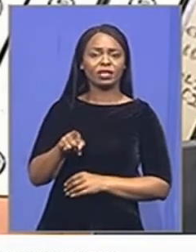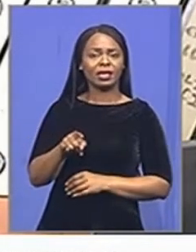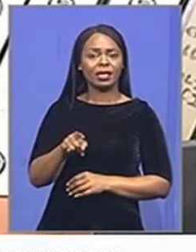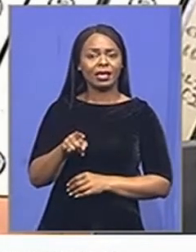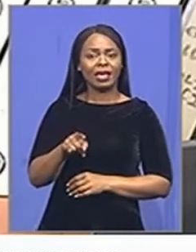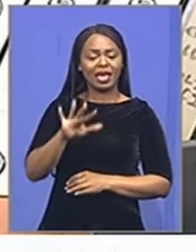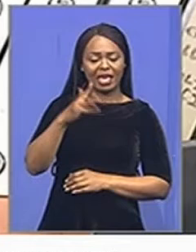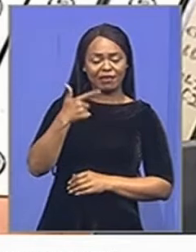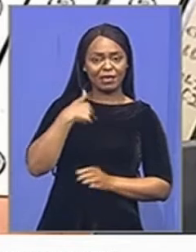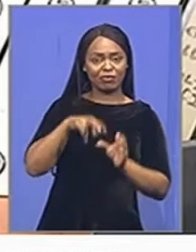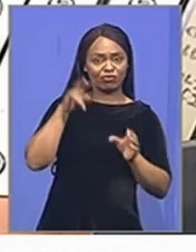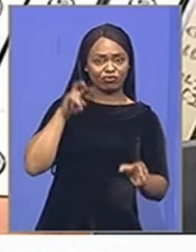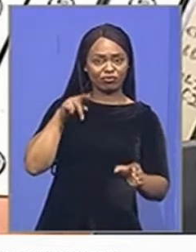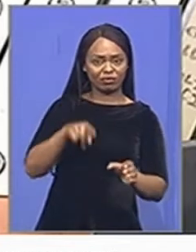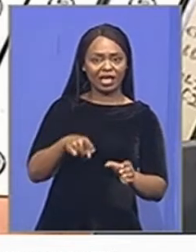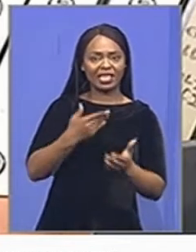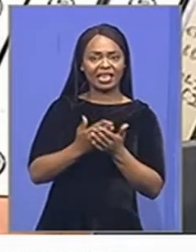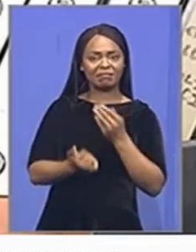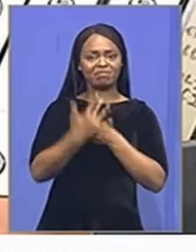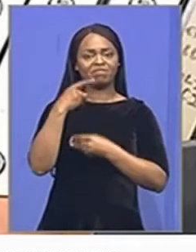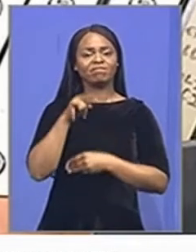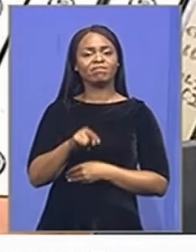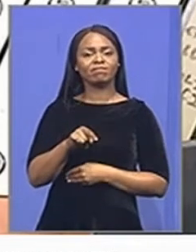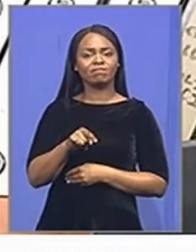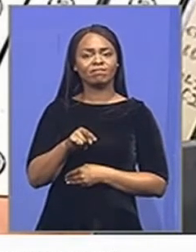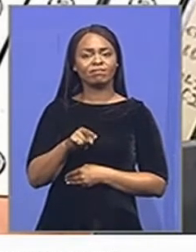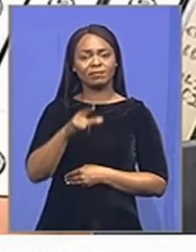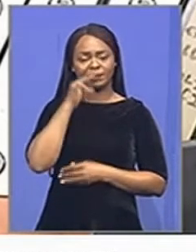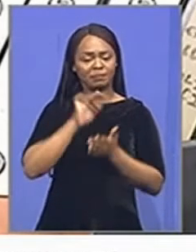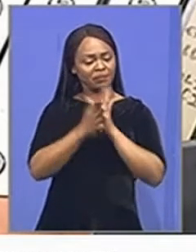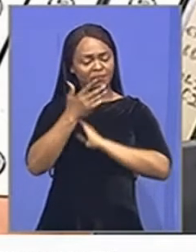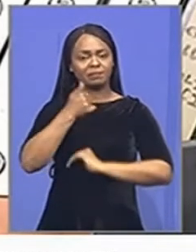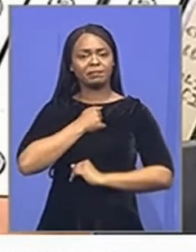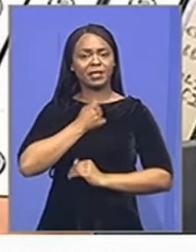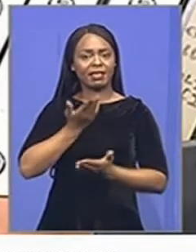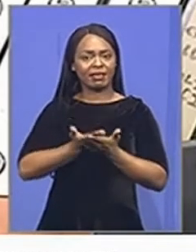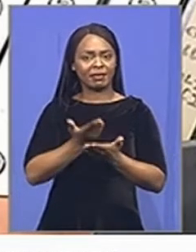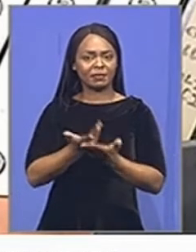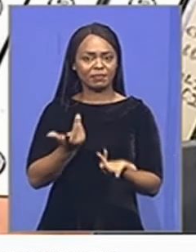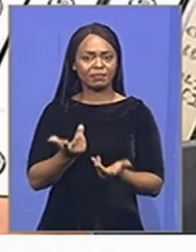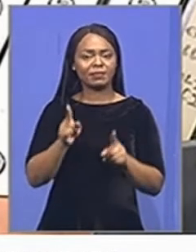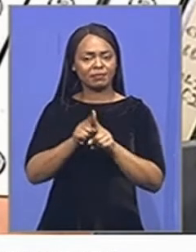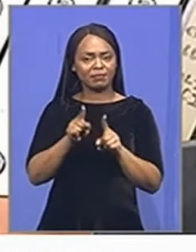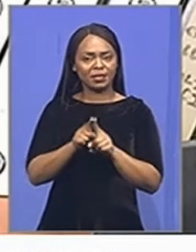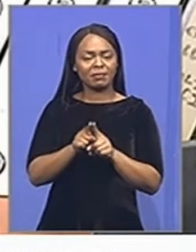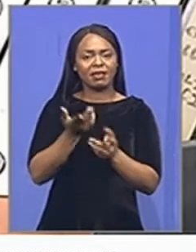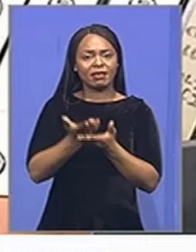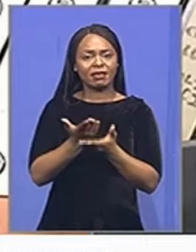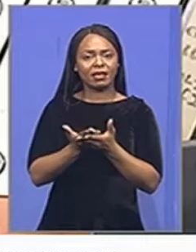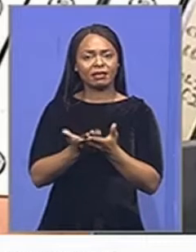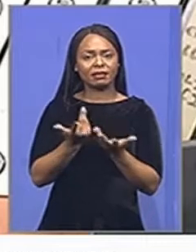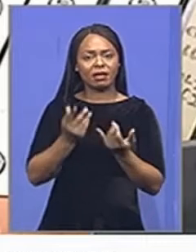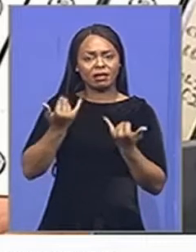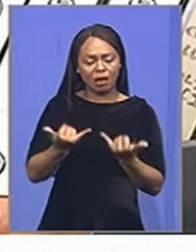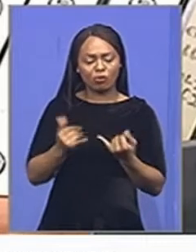would have significantly impaired my ability to contribute to bring about what I